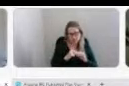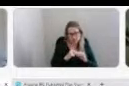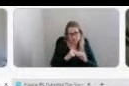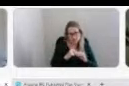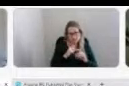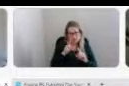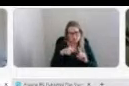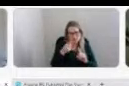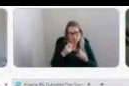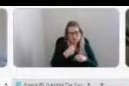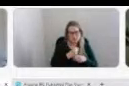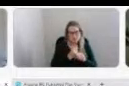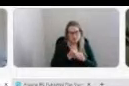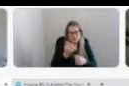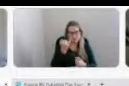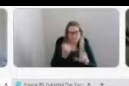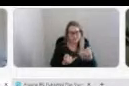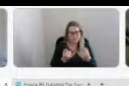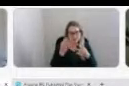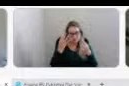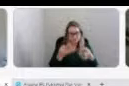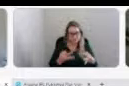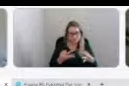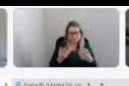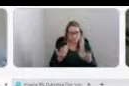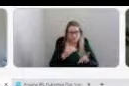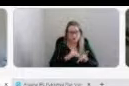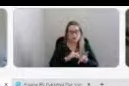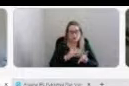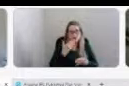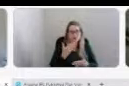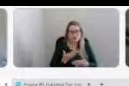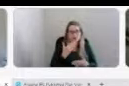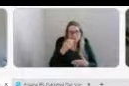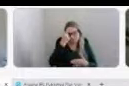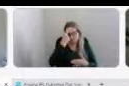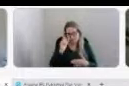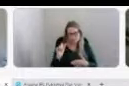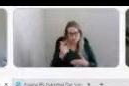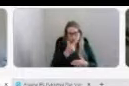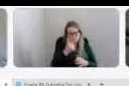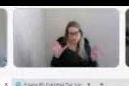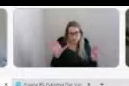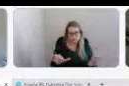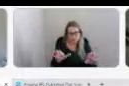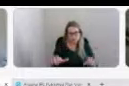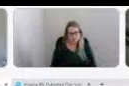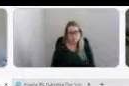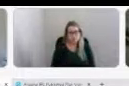you make your final decision again i thank you for all that you do